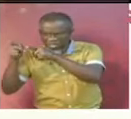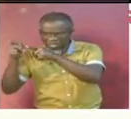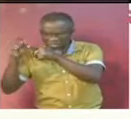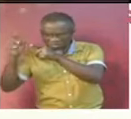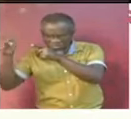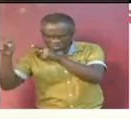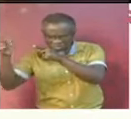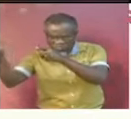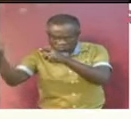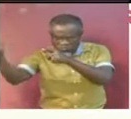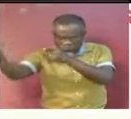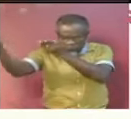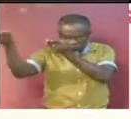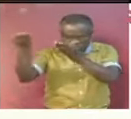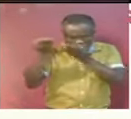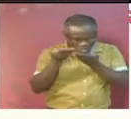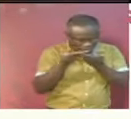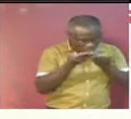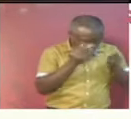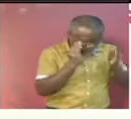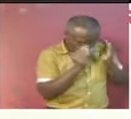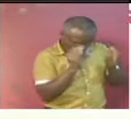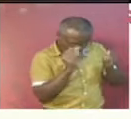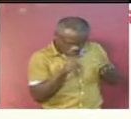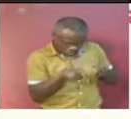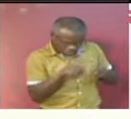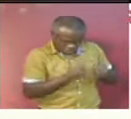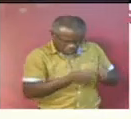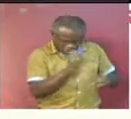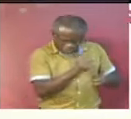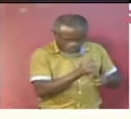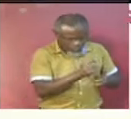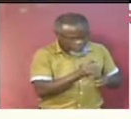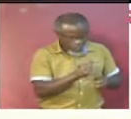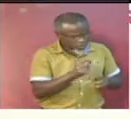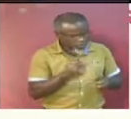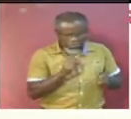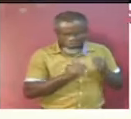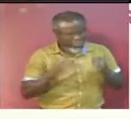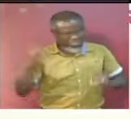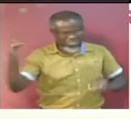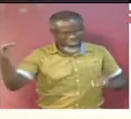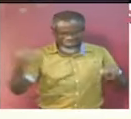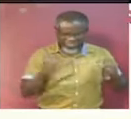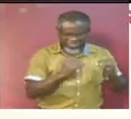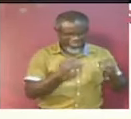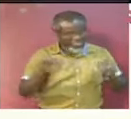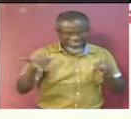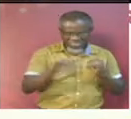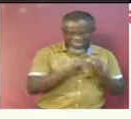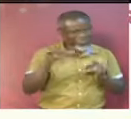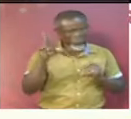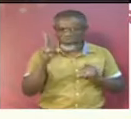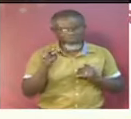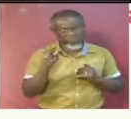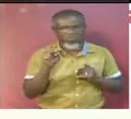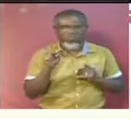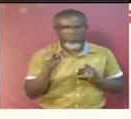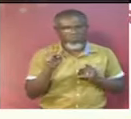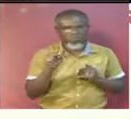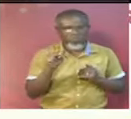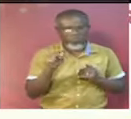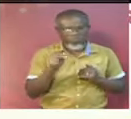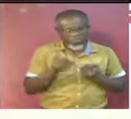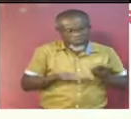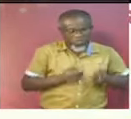is actually not a valid comparison either. Added to which, the ethnicity of all the patients that we've